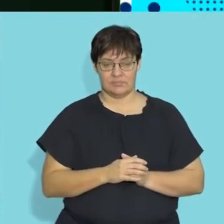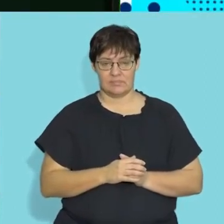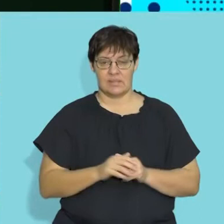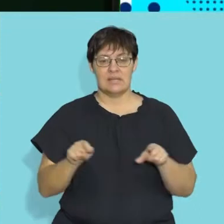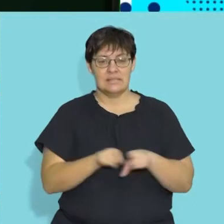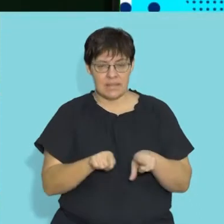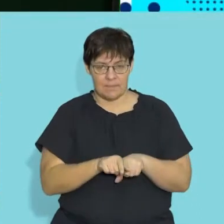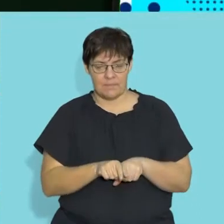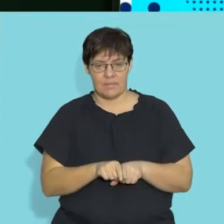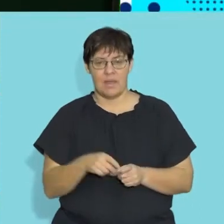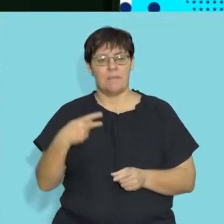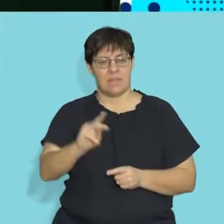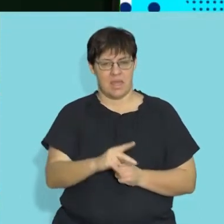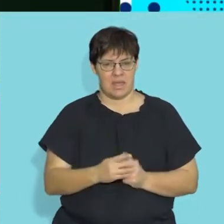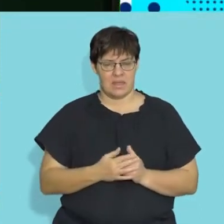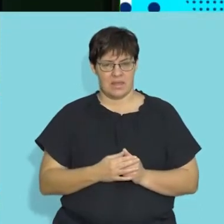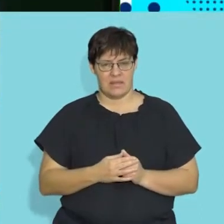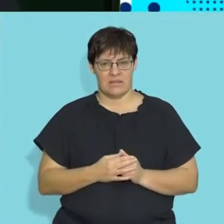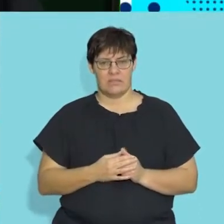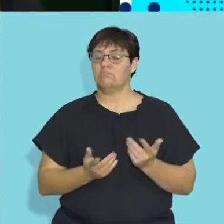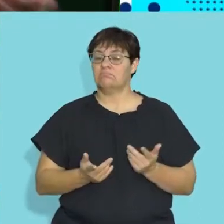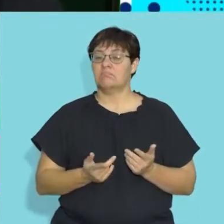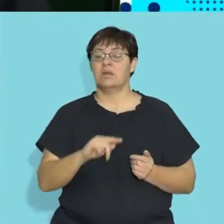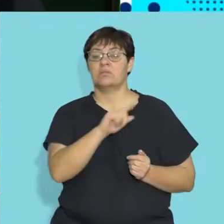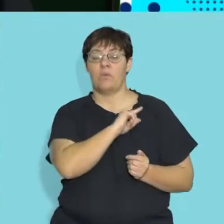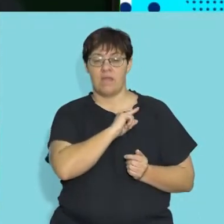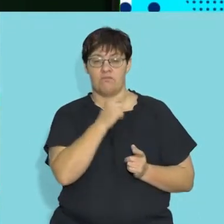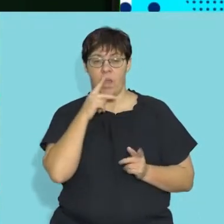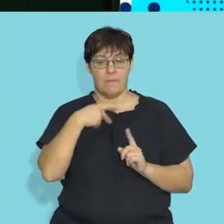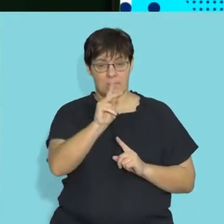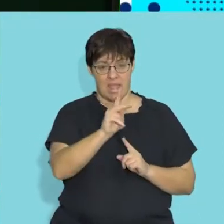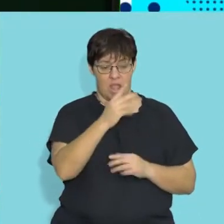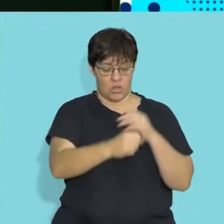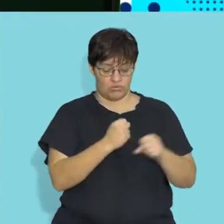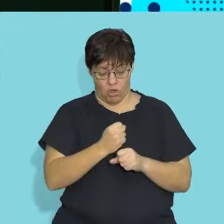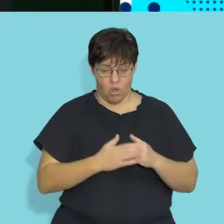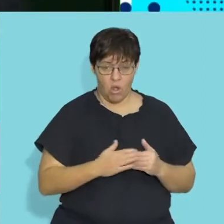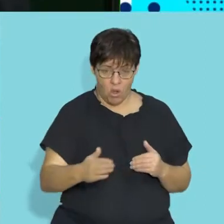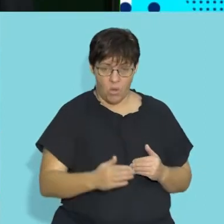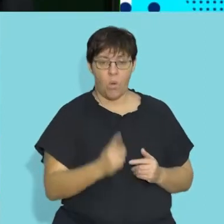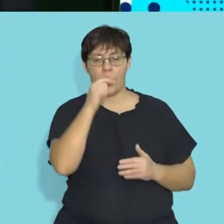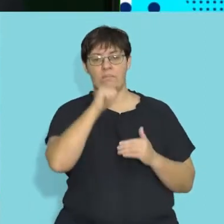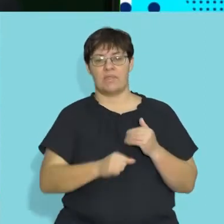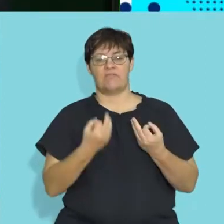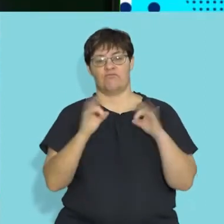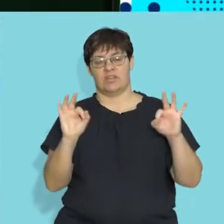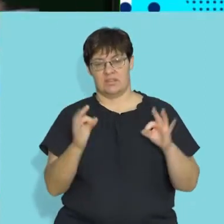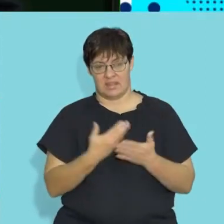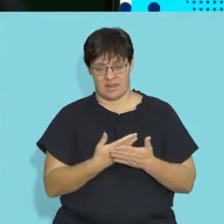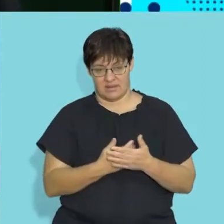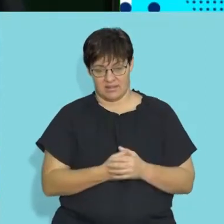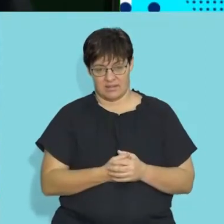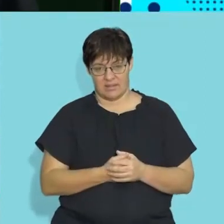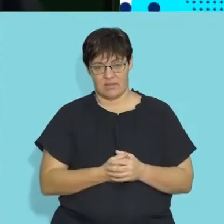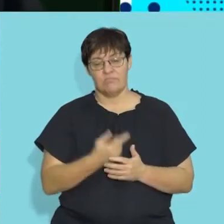Also, for those members that are settling, give them an incentive. One of the incentives you could say is if you pay up for the year, you get